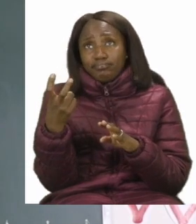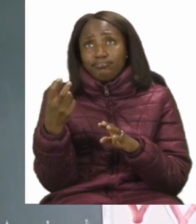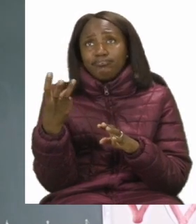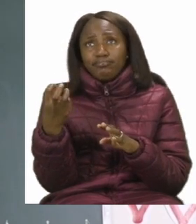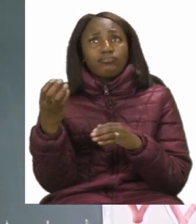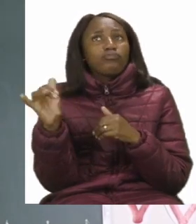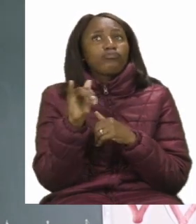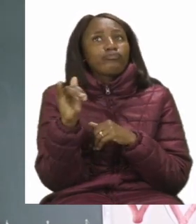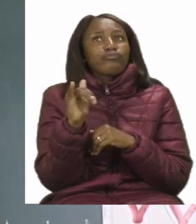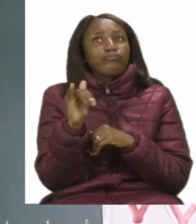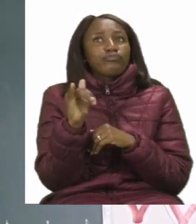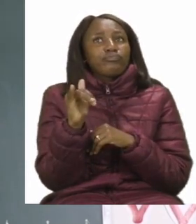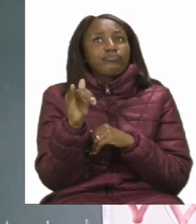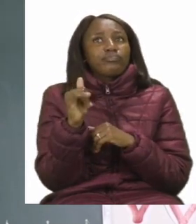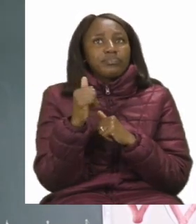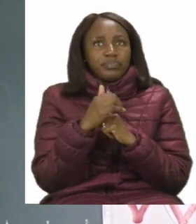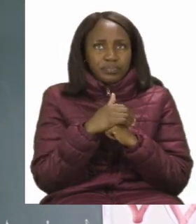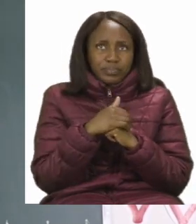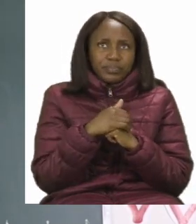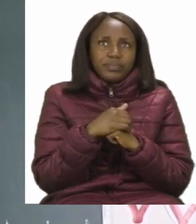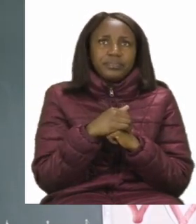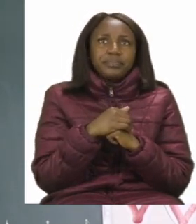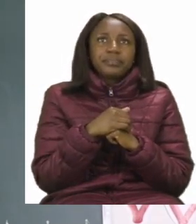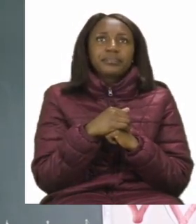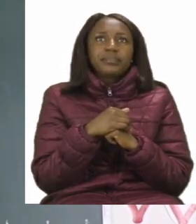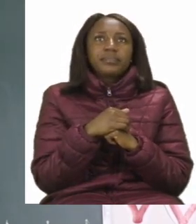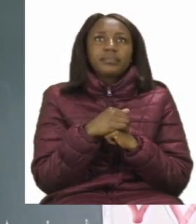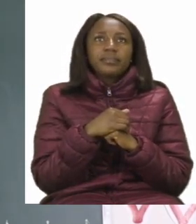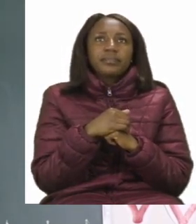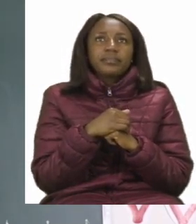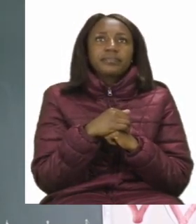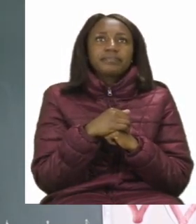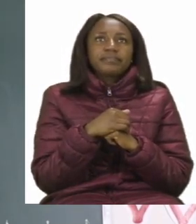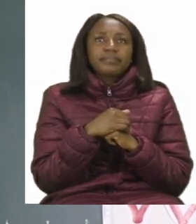35 off to the next 10?